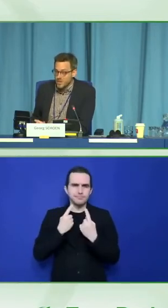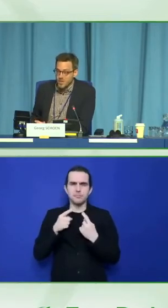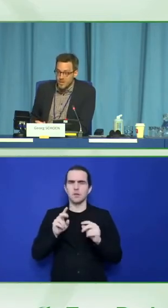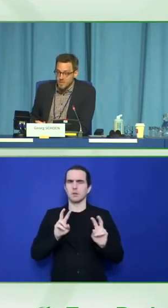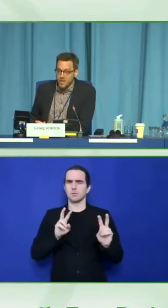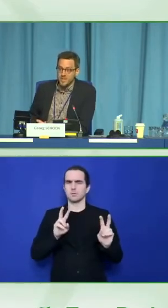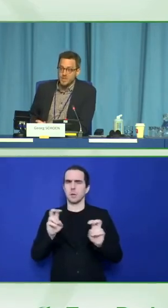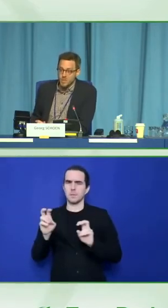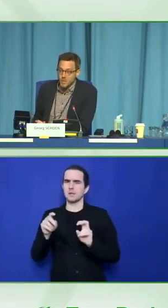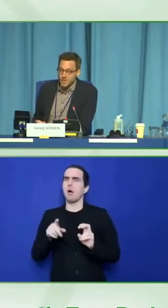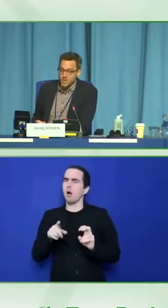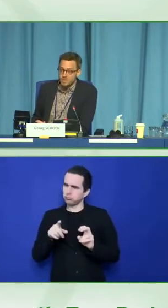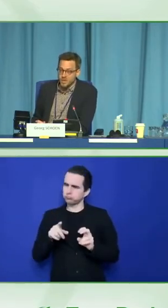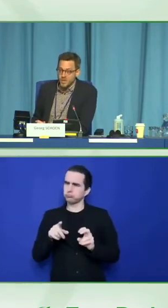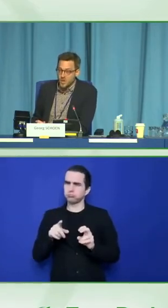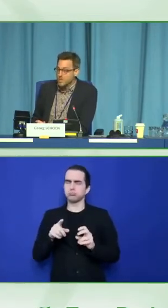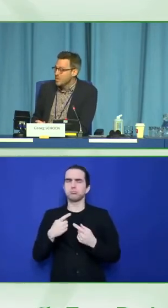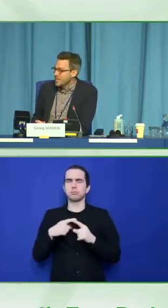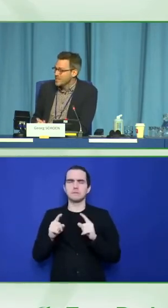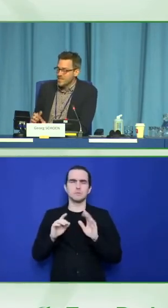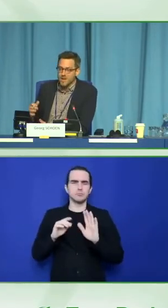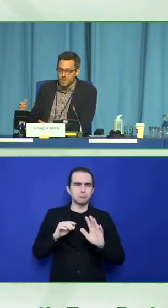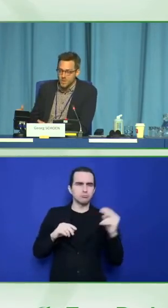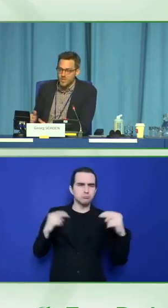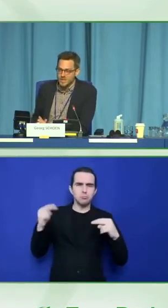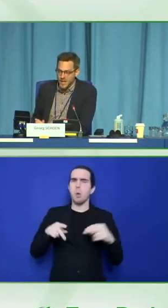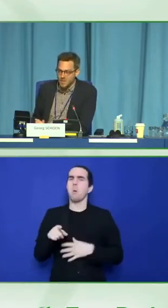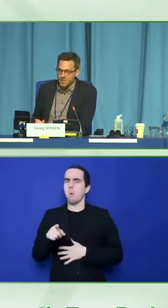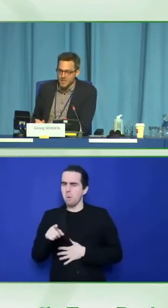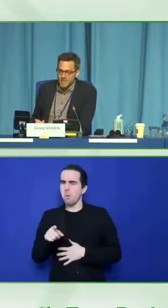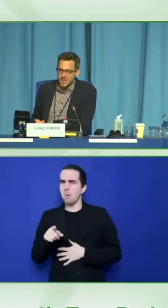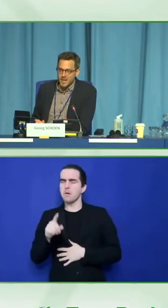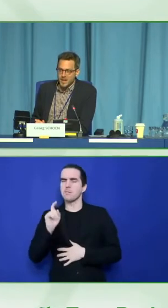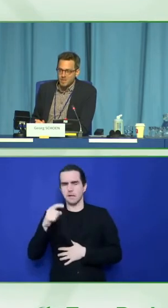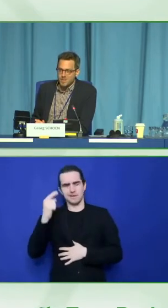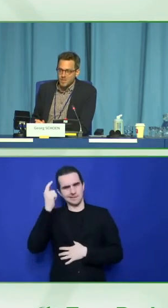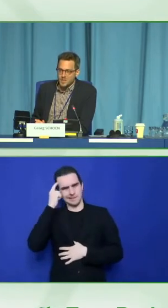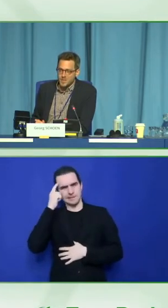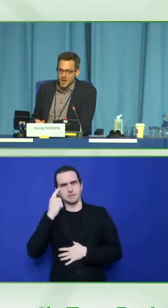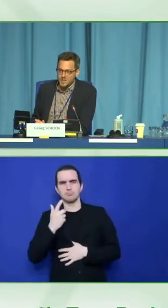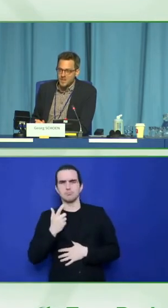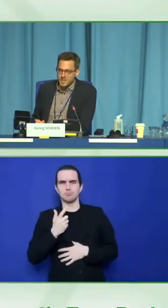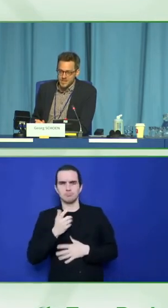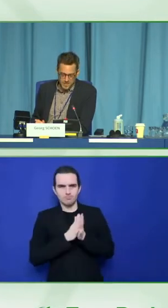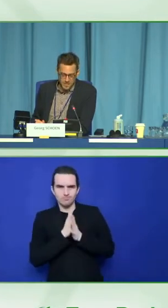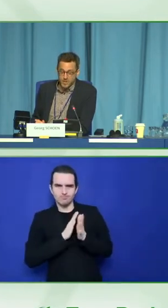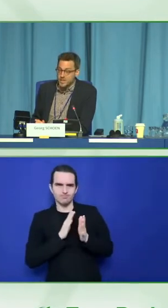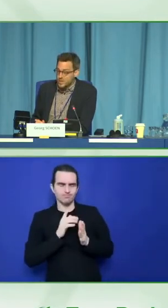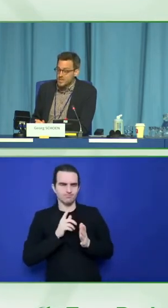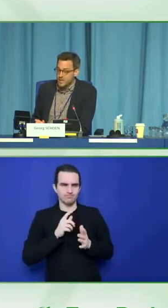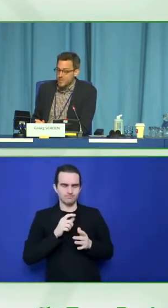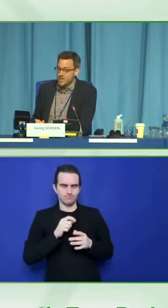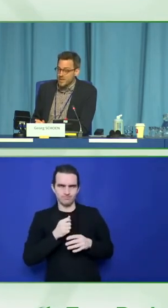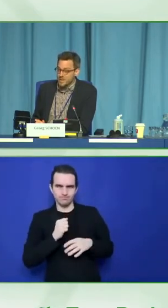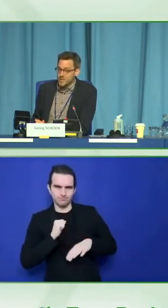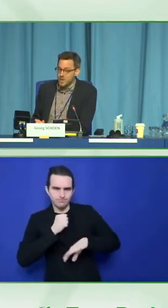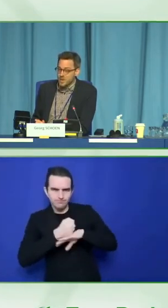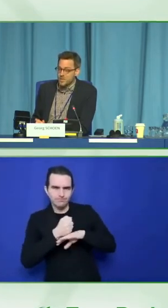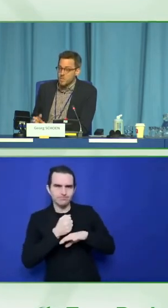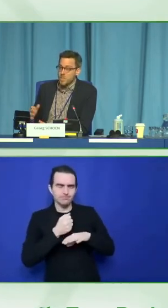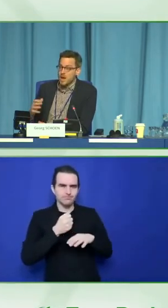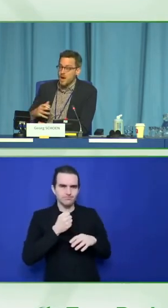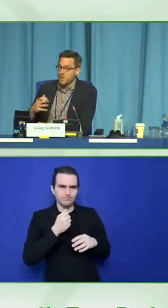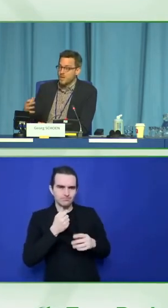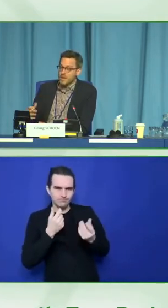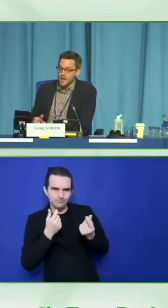corporate or impact entrepreneurship community has developed over time. So I think that that's a very interesting reflections